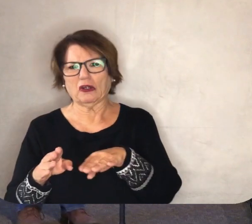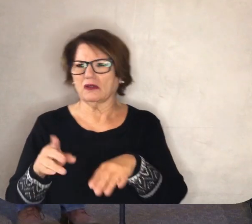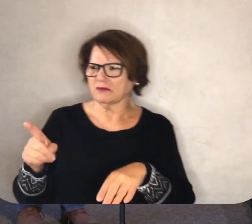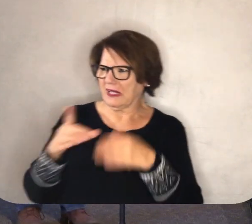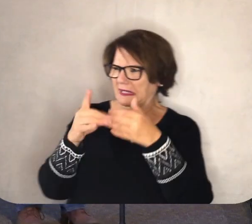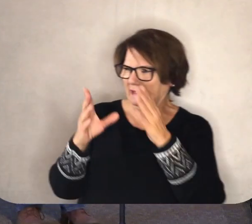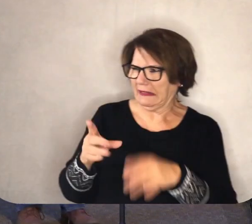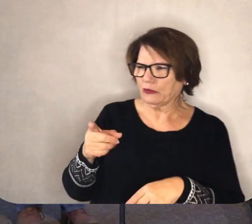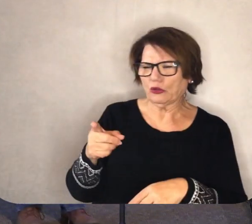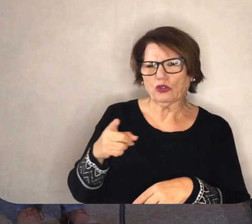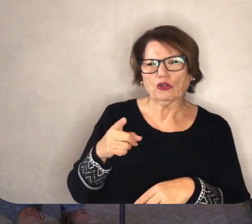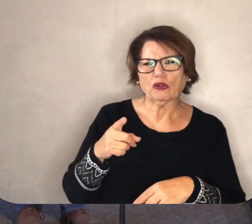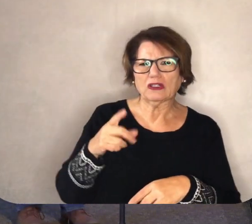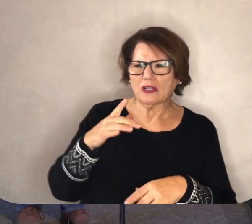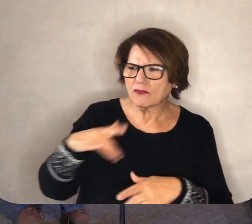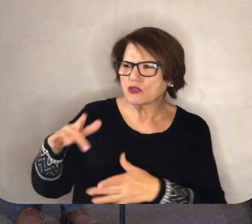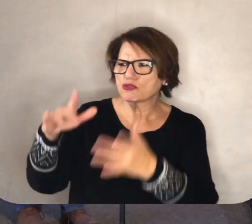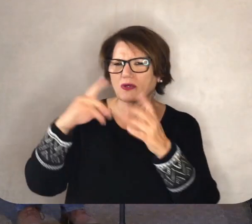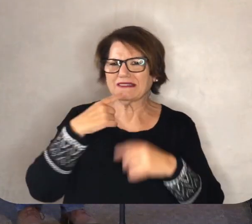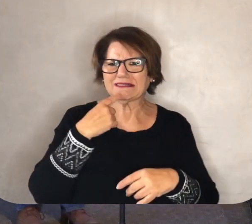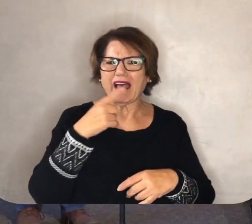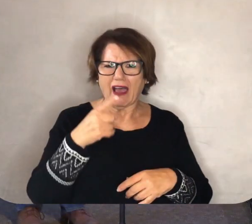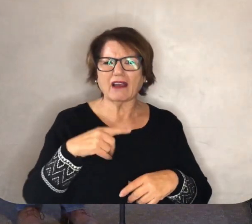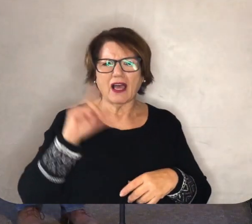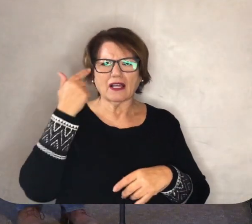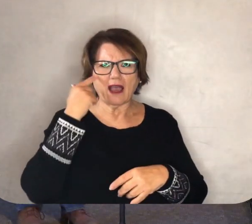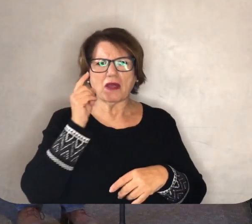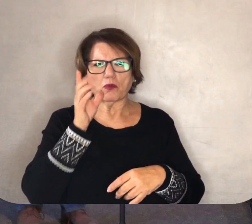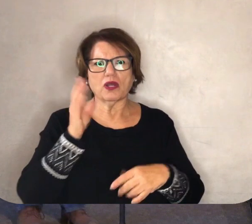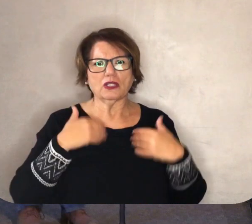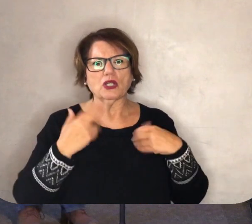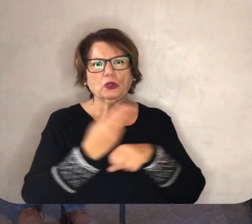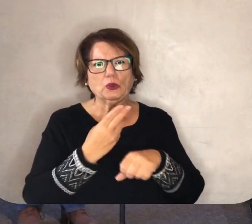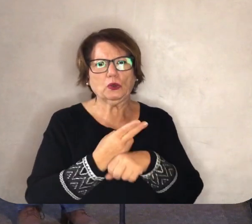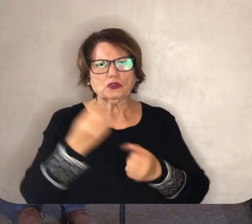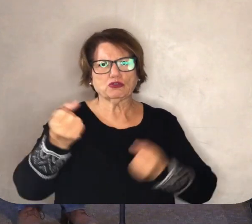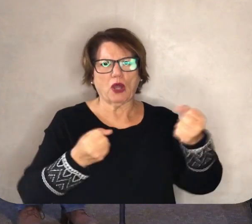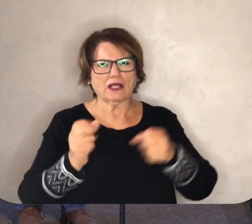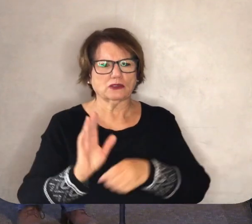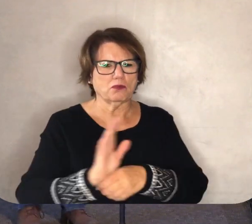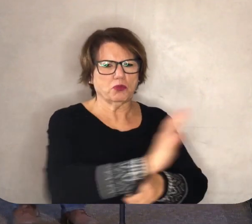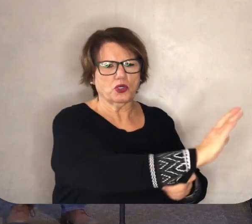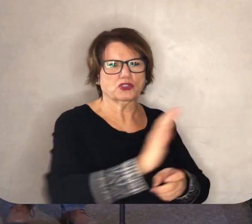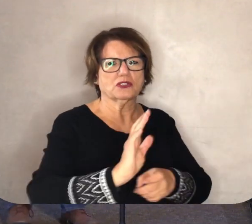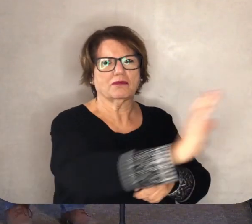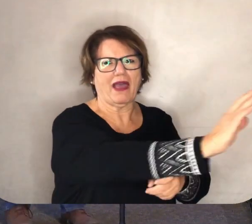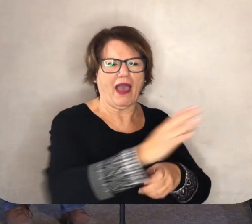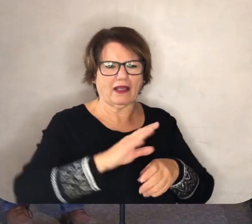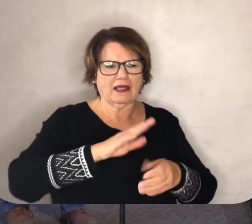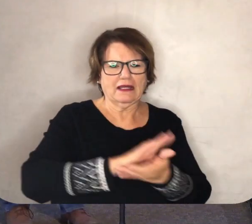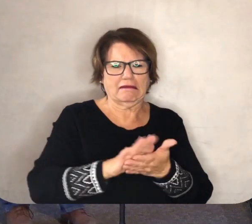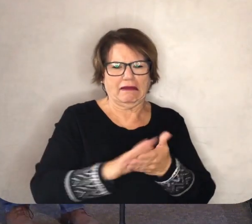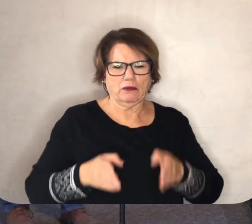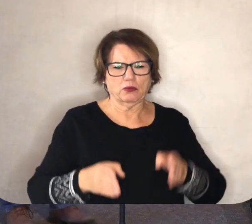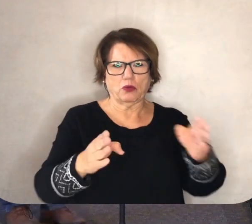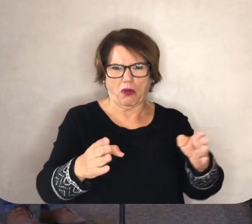Egyptian government maintains plows to push back the sand, just like we push back snow in the Sierras. Now, the only